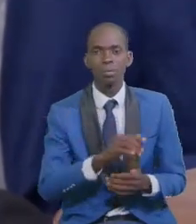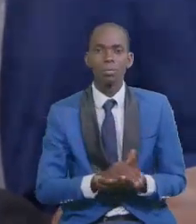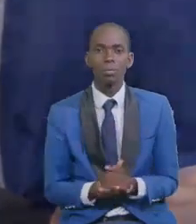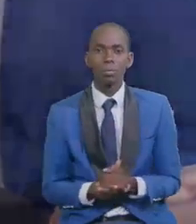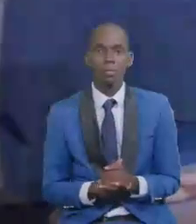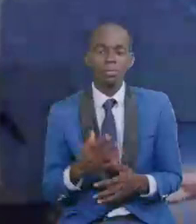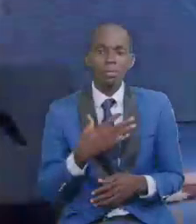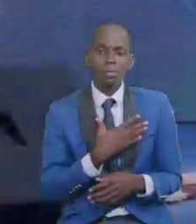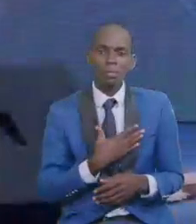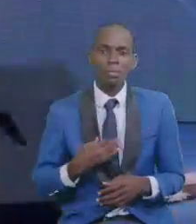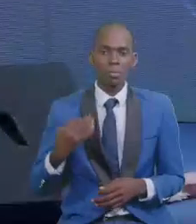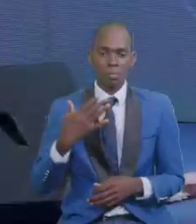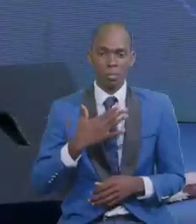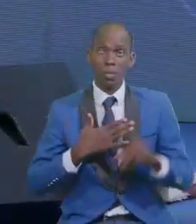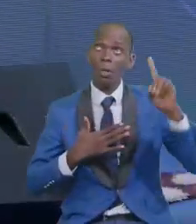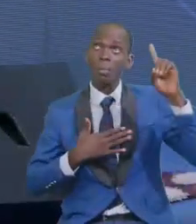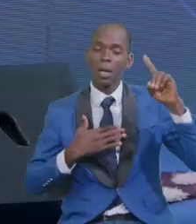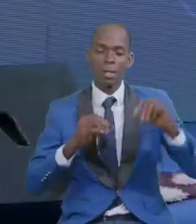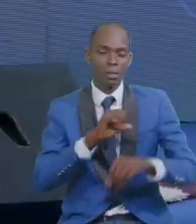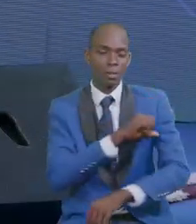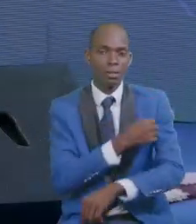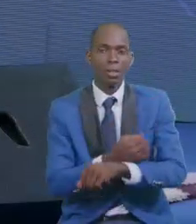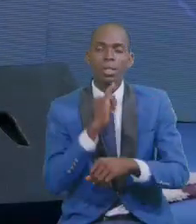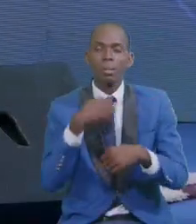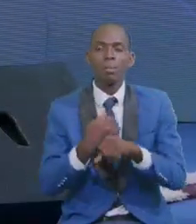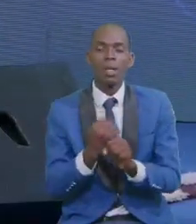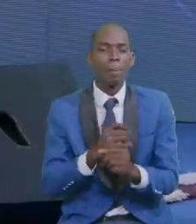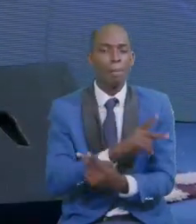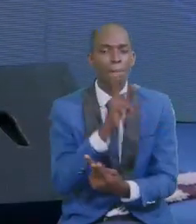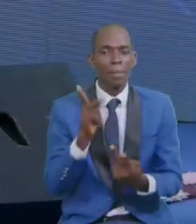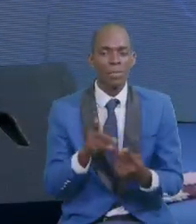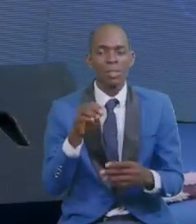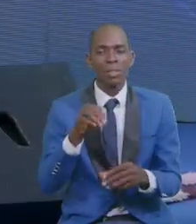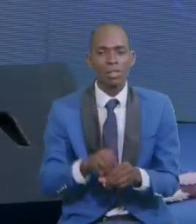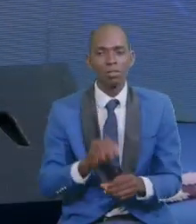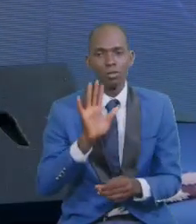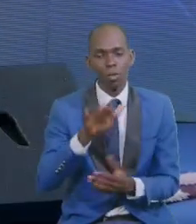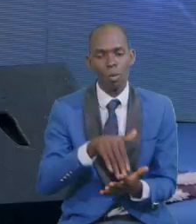and my strength is made perfect in weakness.